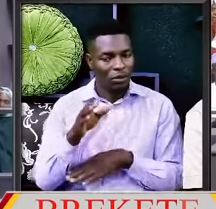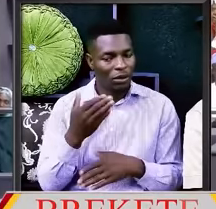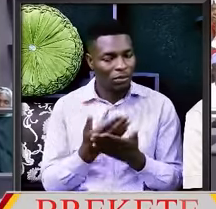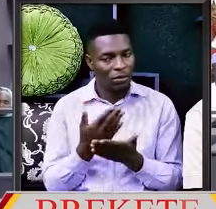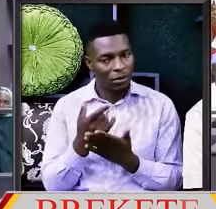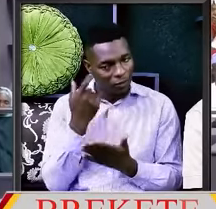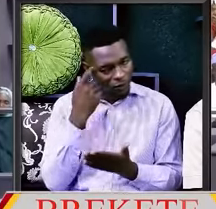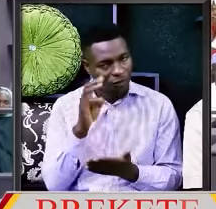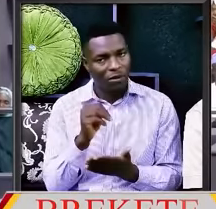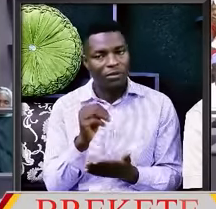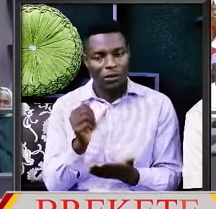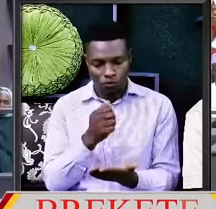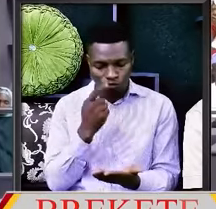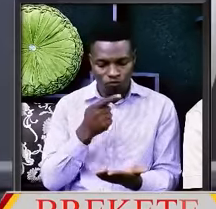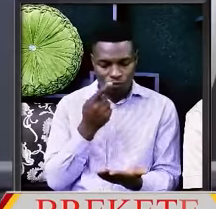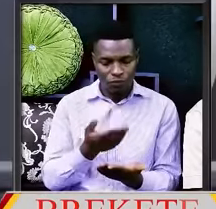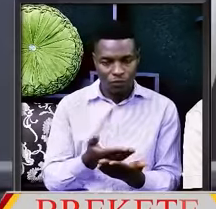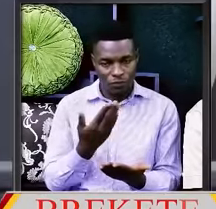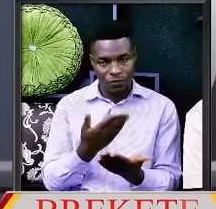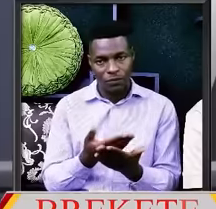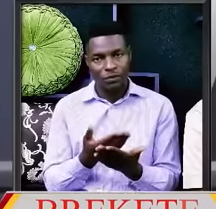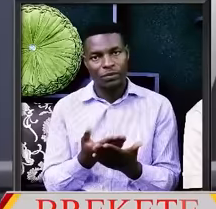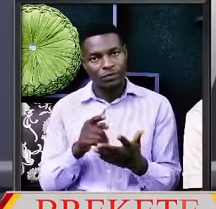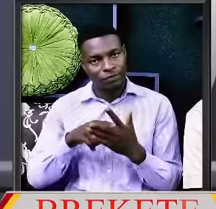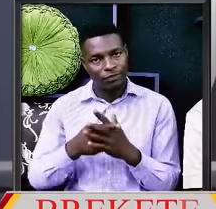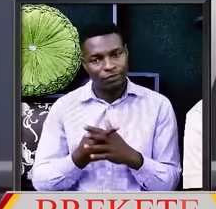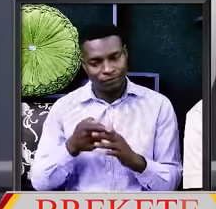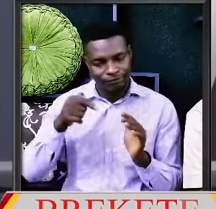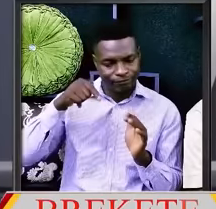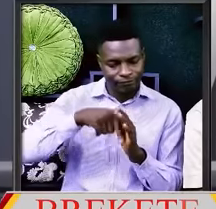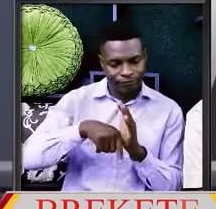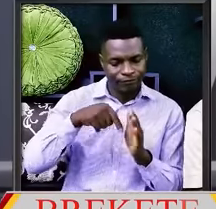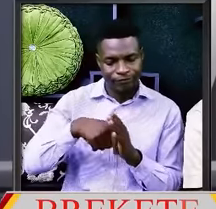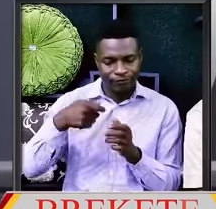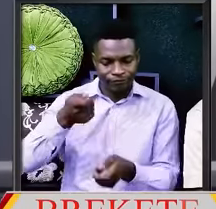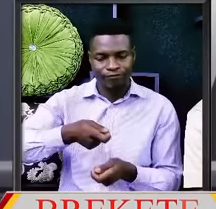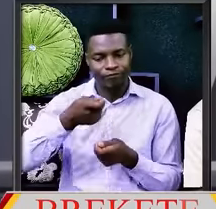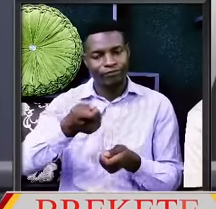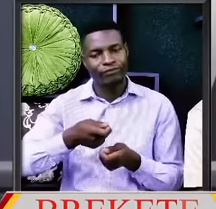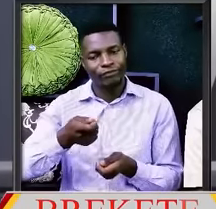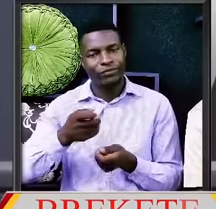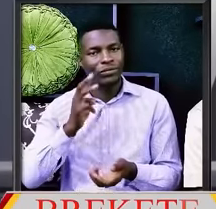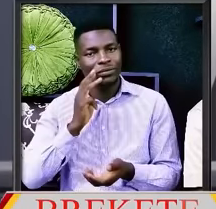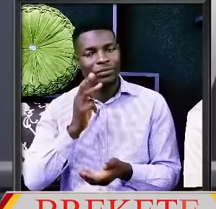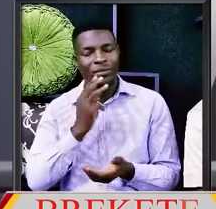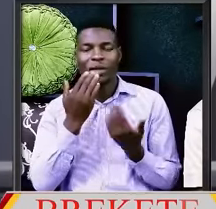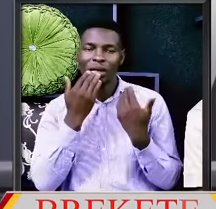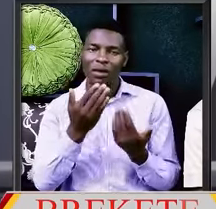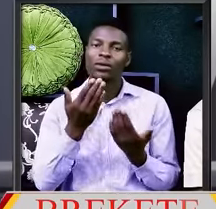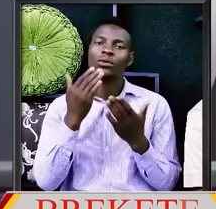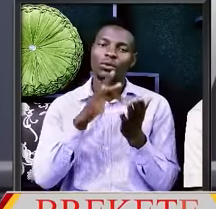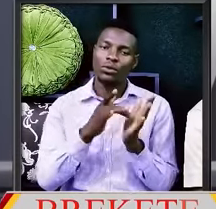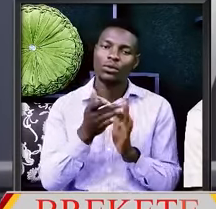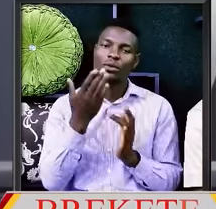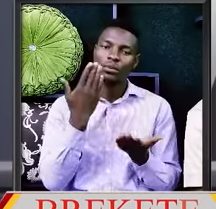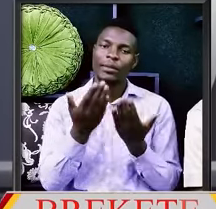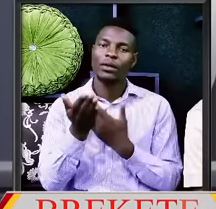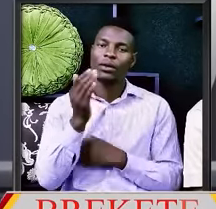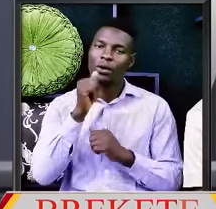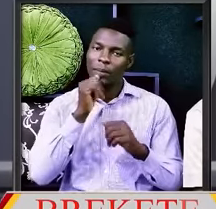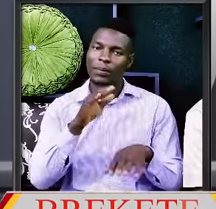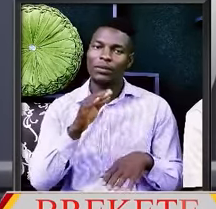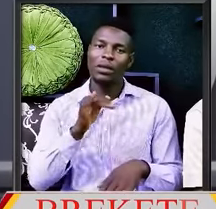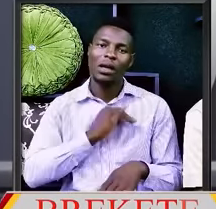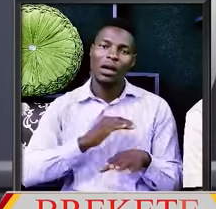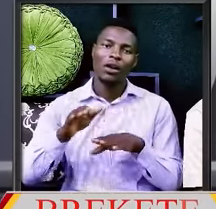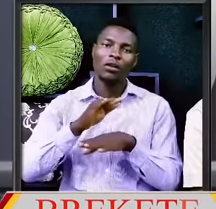confirm, they go begin the erect borehole for now by the grace of God. Okay, sir. Thank you, Jesus. And may God bless you, sir. Amen. May God bless you, sir. Yes,